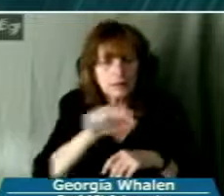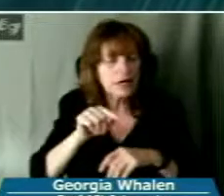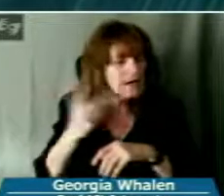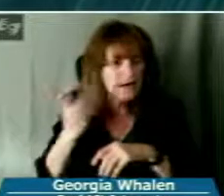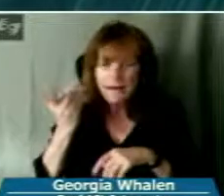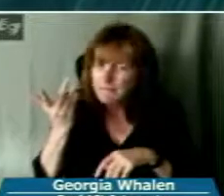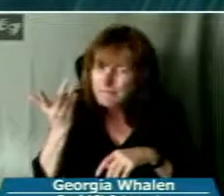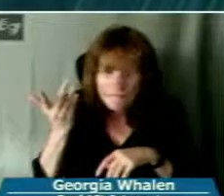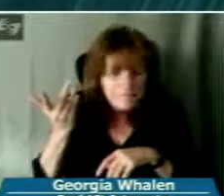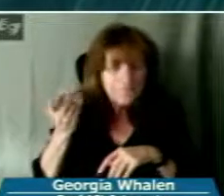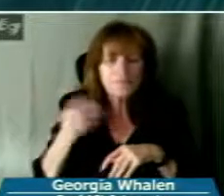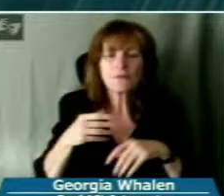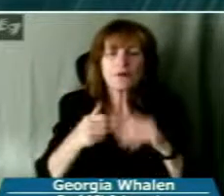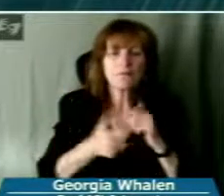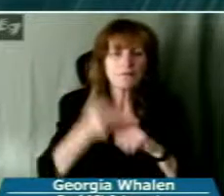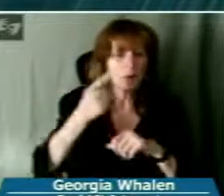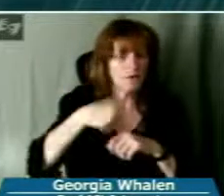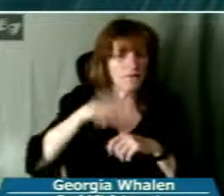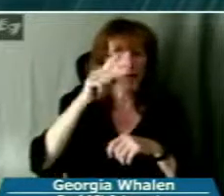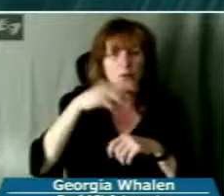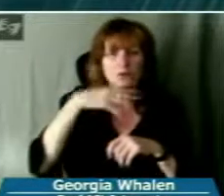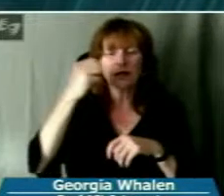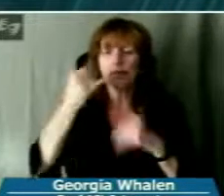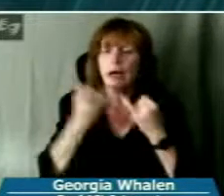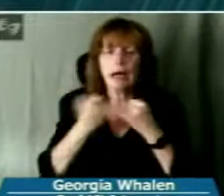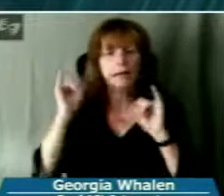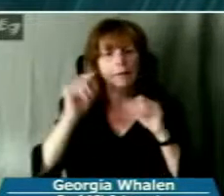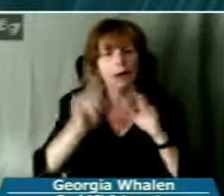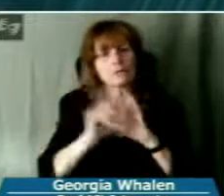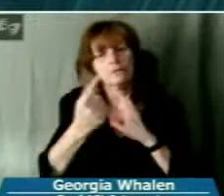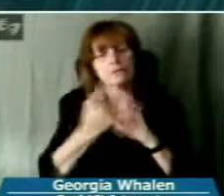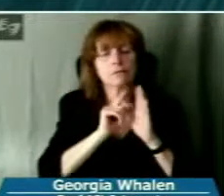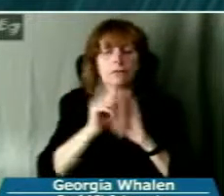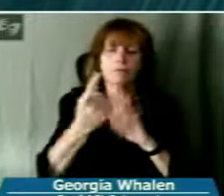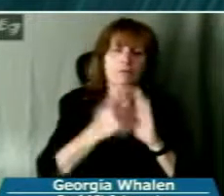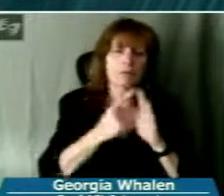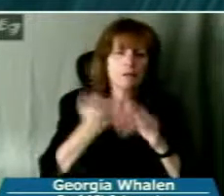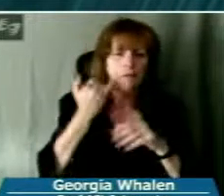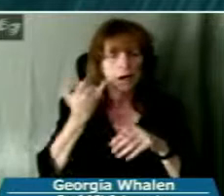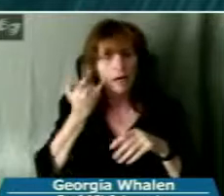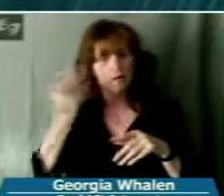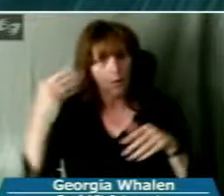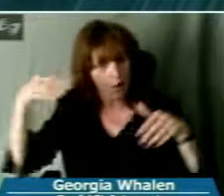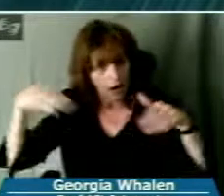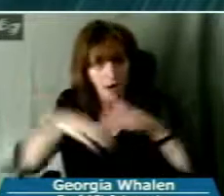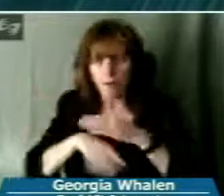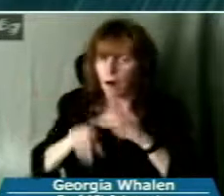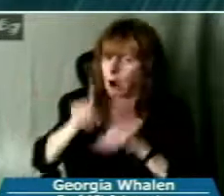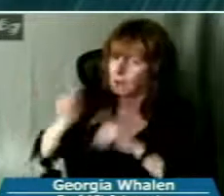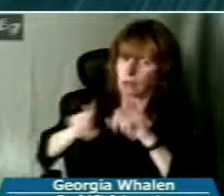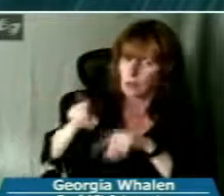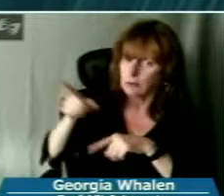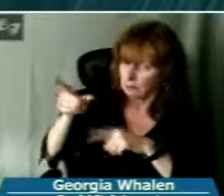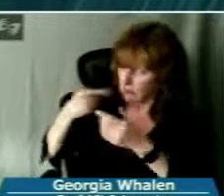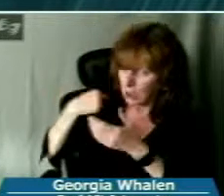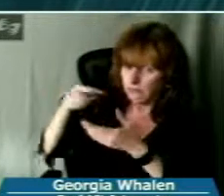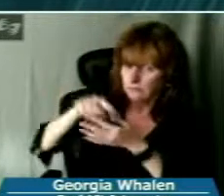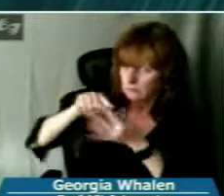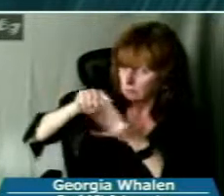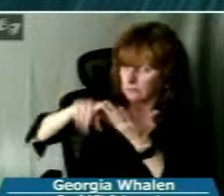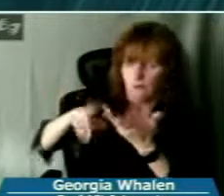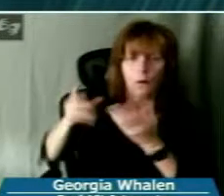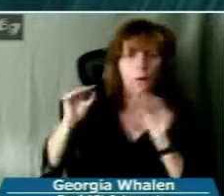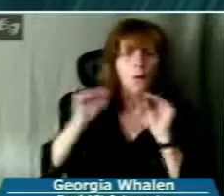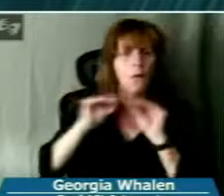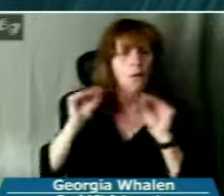living and may come and go, but still no screening of them on a daily basis or not as complete screening. And then again, screening